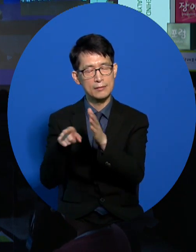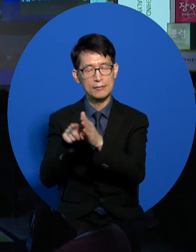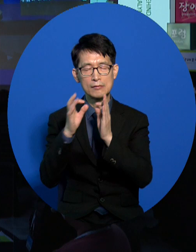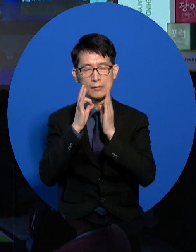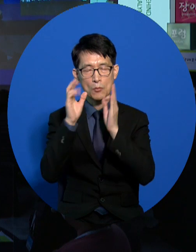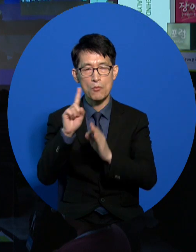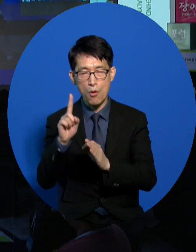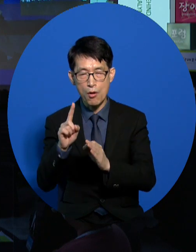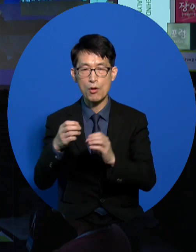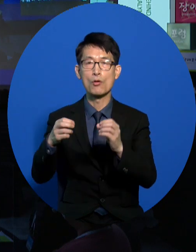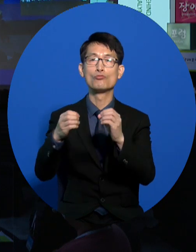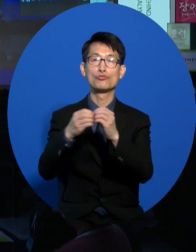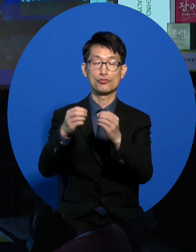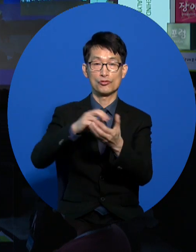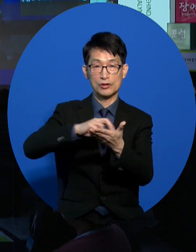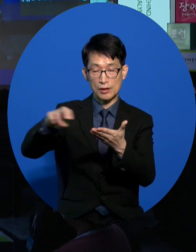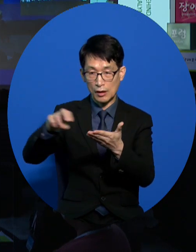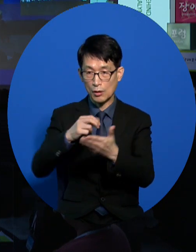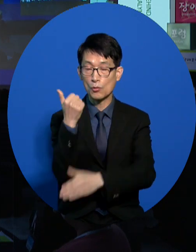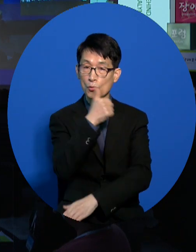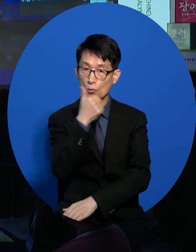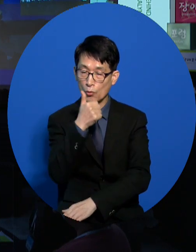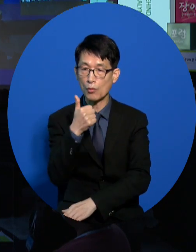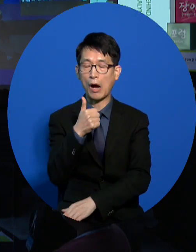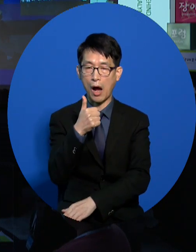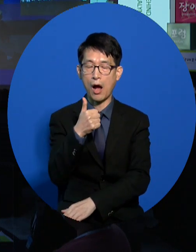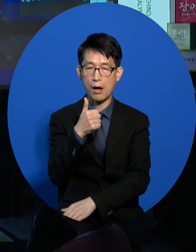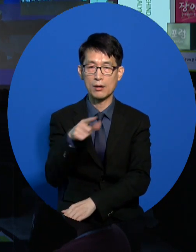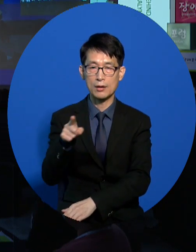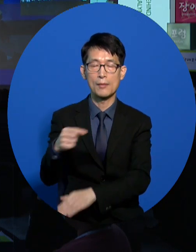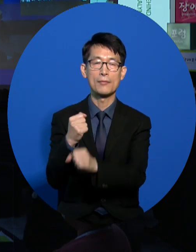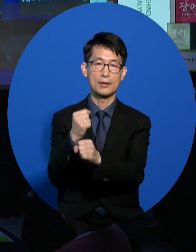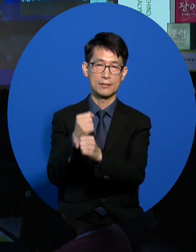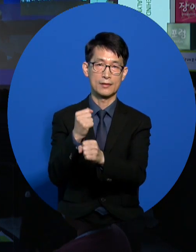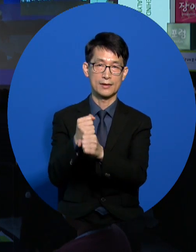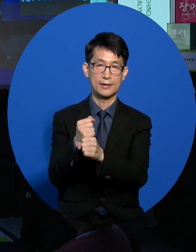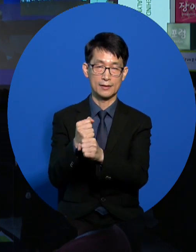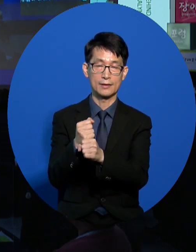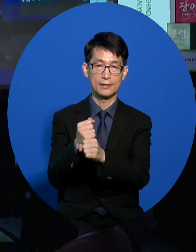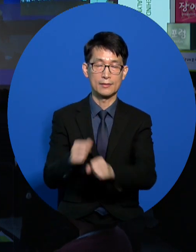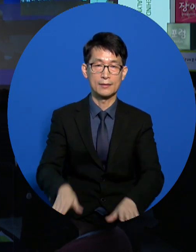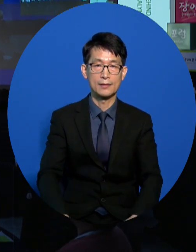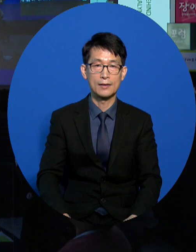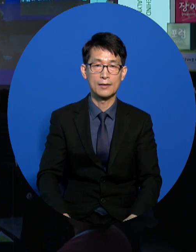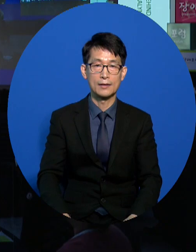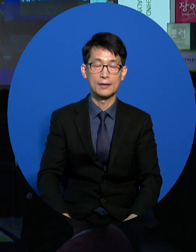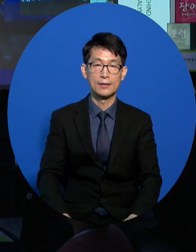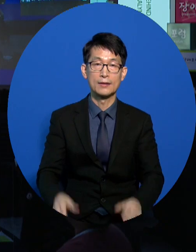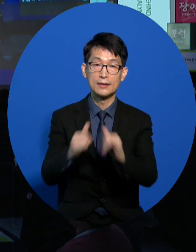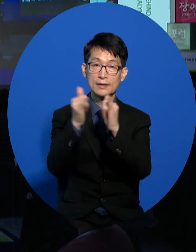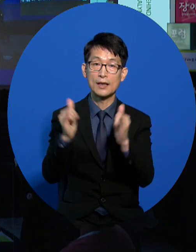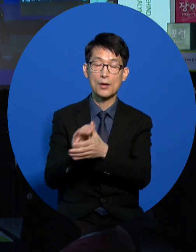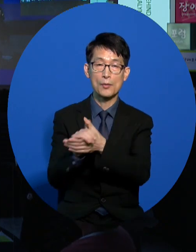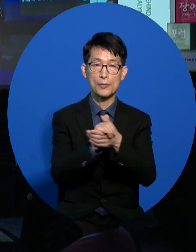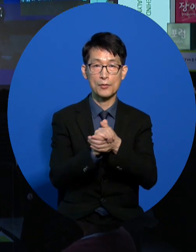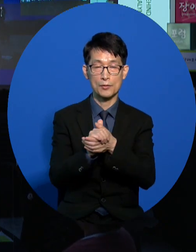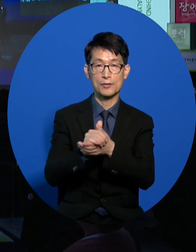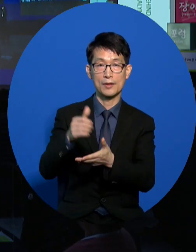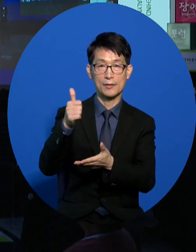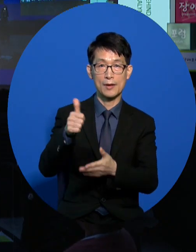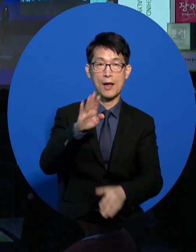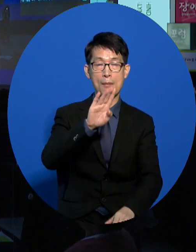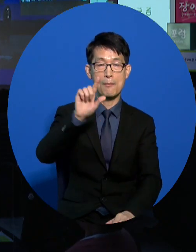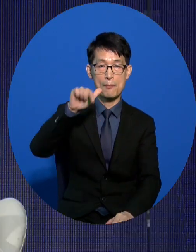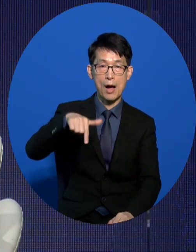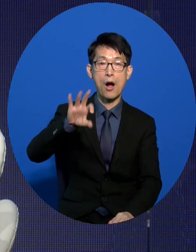improvement for those with hearing disability. And so he has been promoting a text translation service in our society